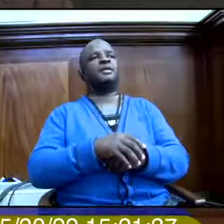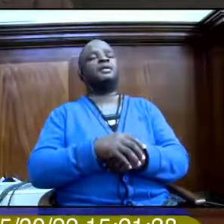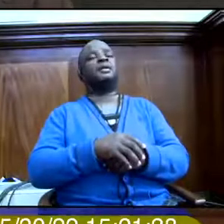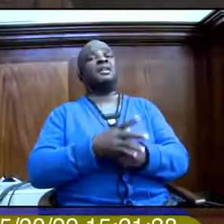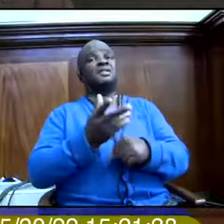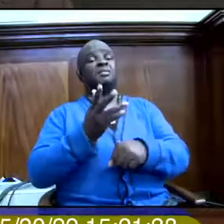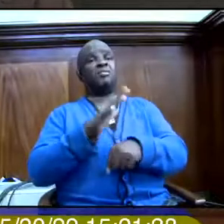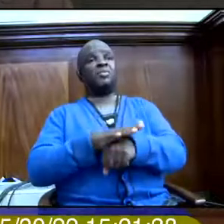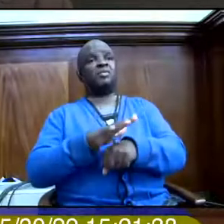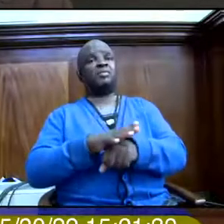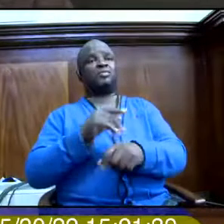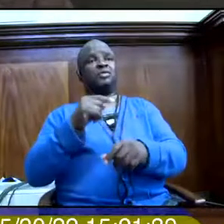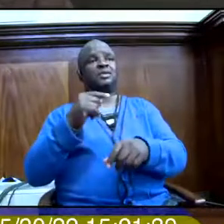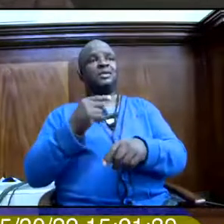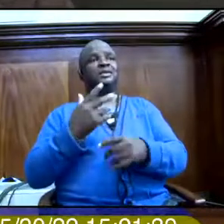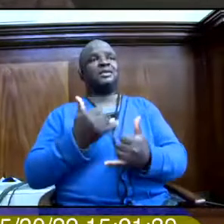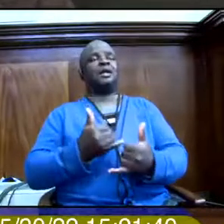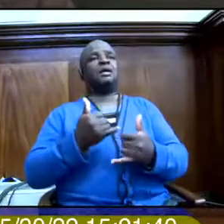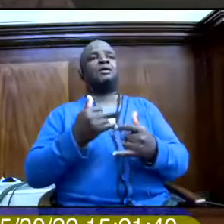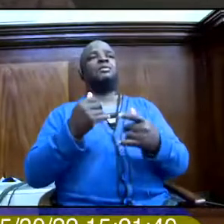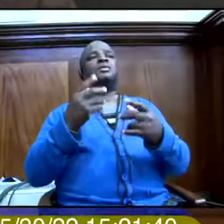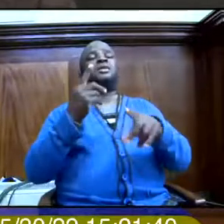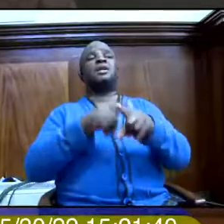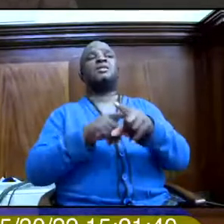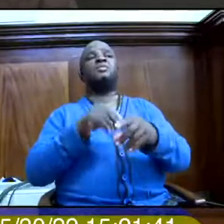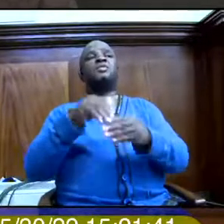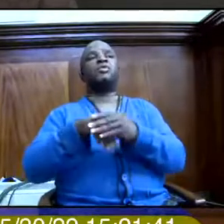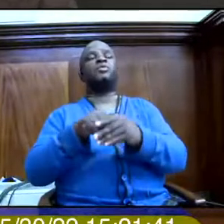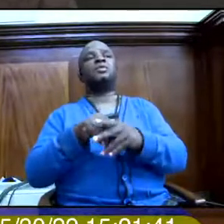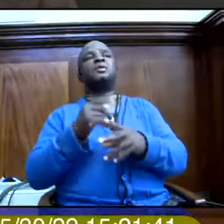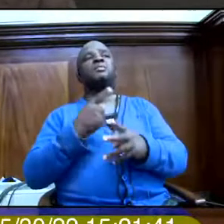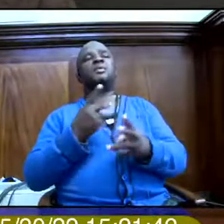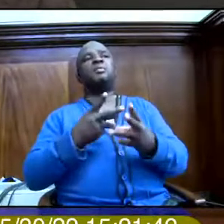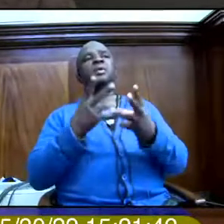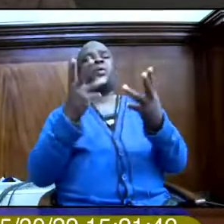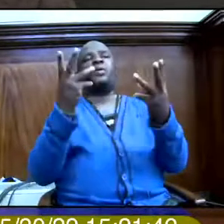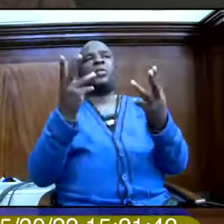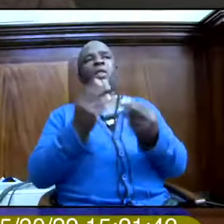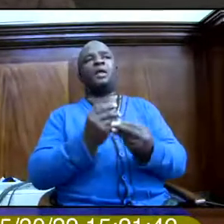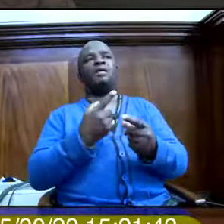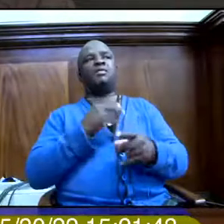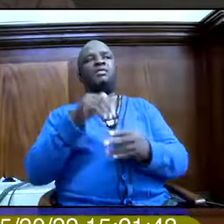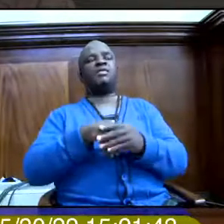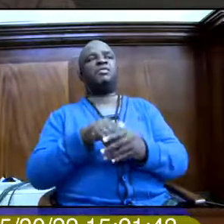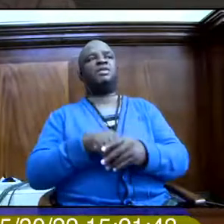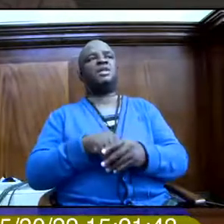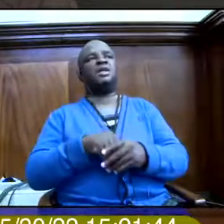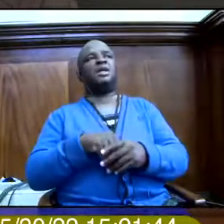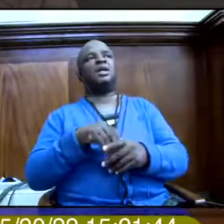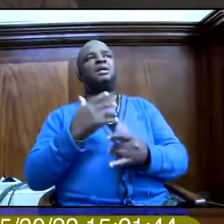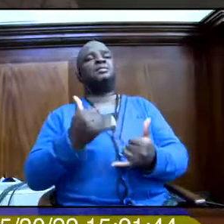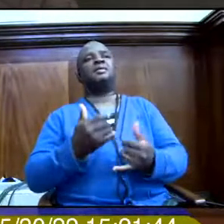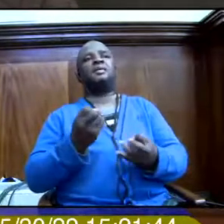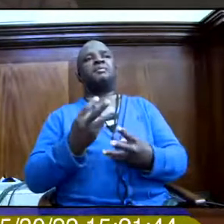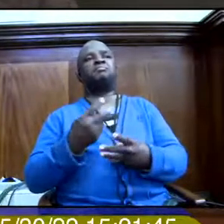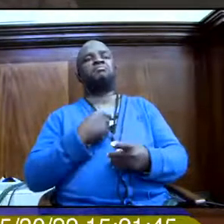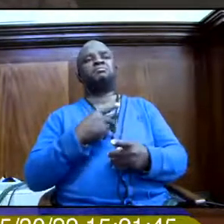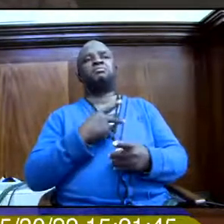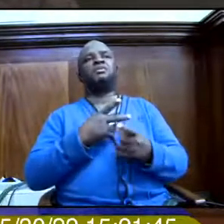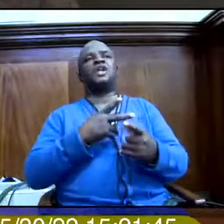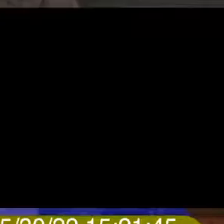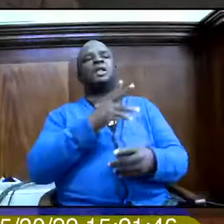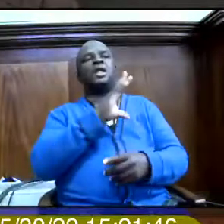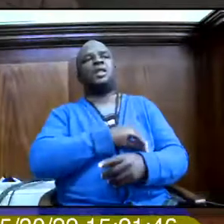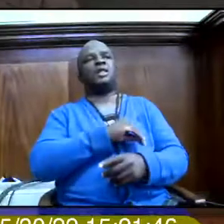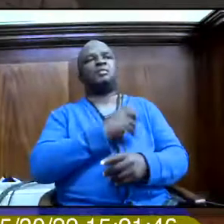at election time less people bother to vote and even less appear to have any faith in those elected